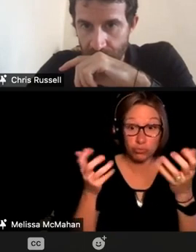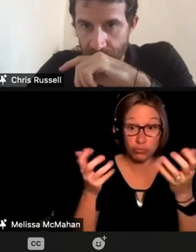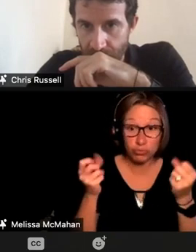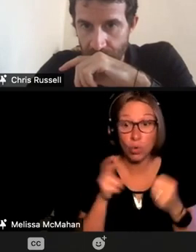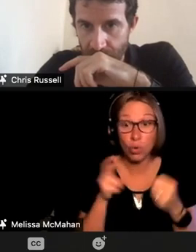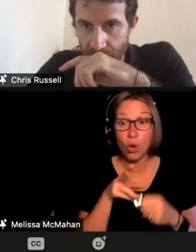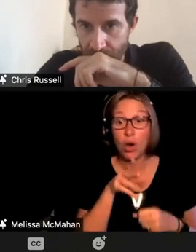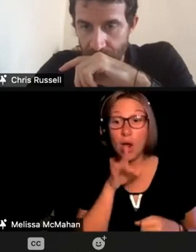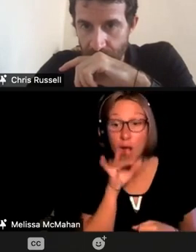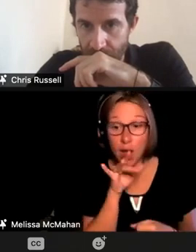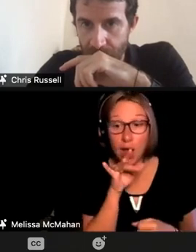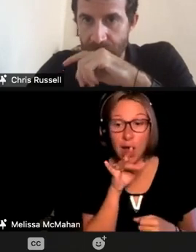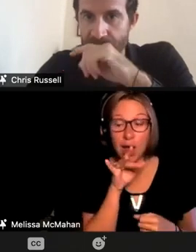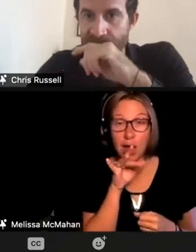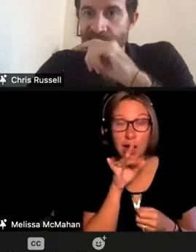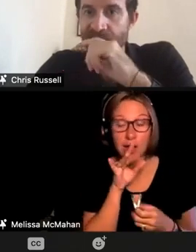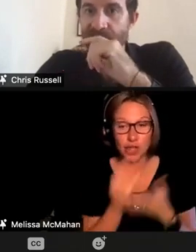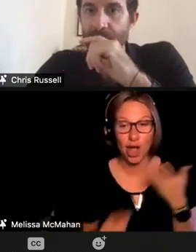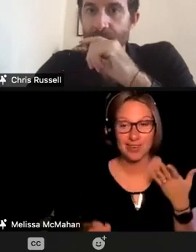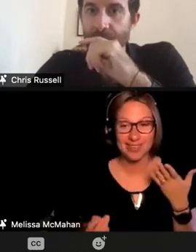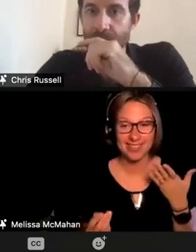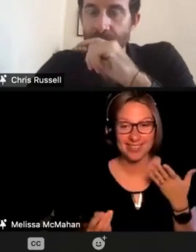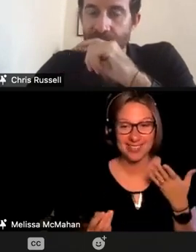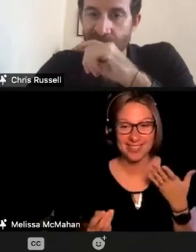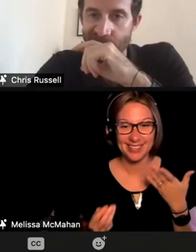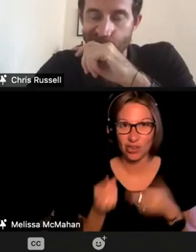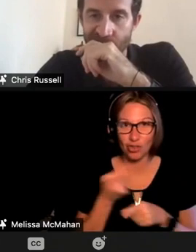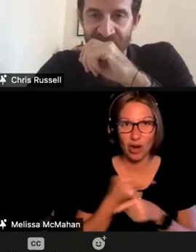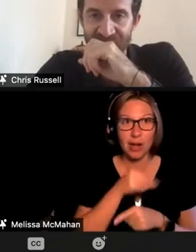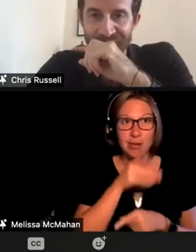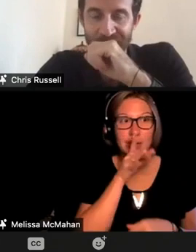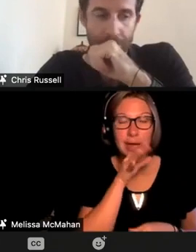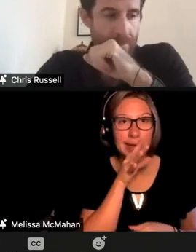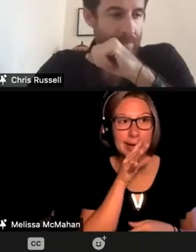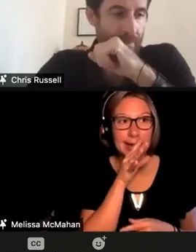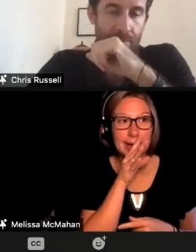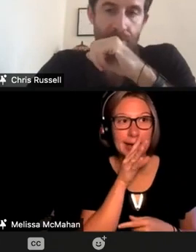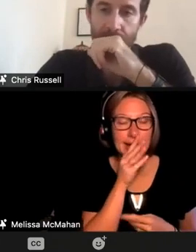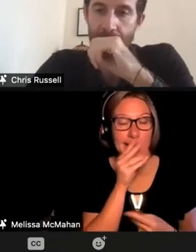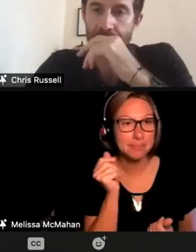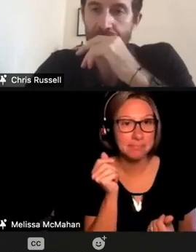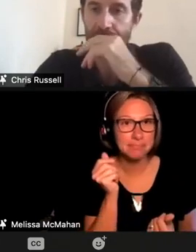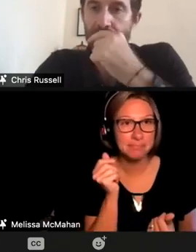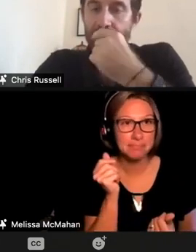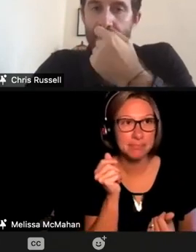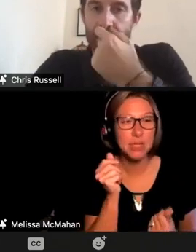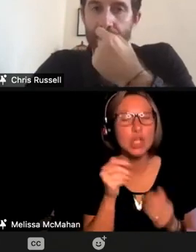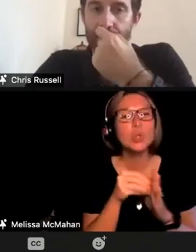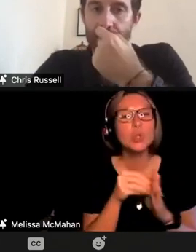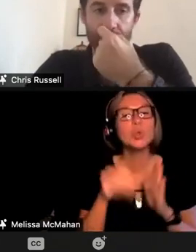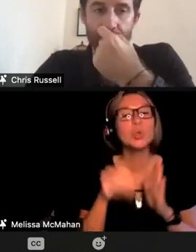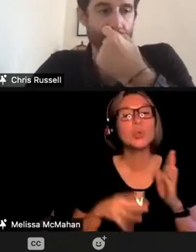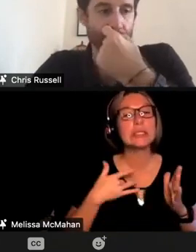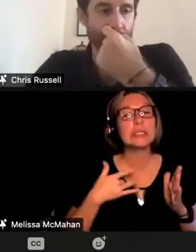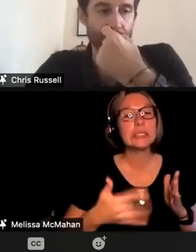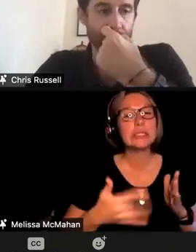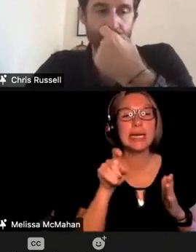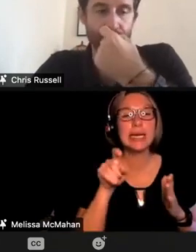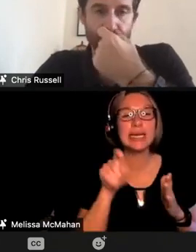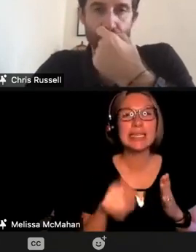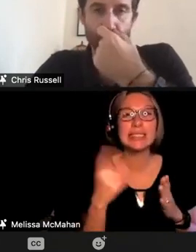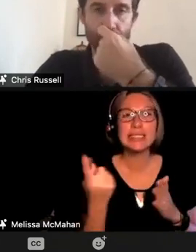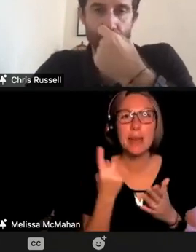they disappear. Once we say something, it's gone. So our students often need something tangible to